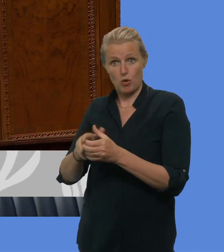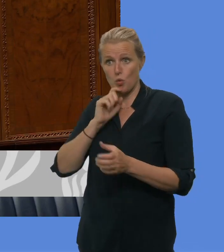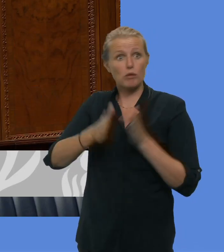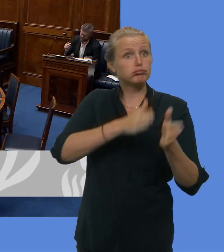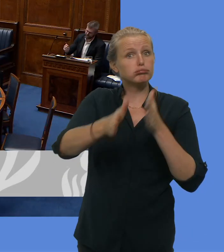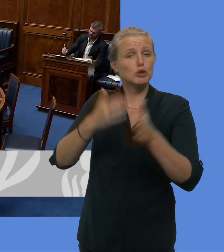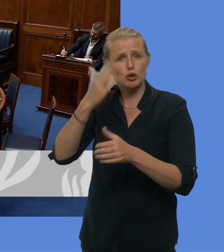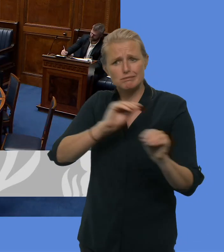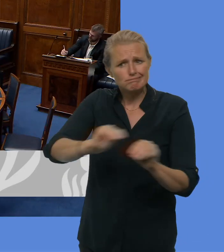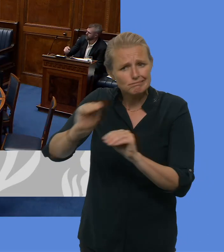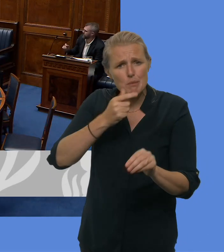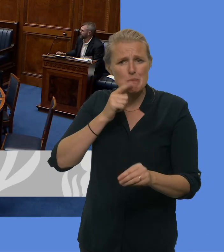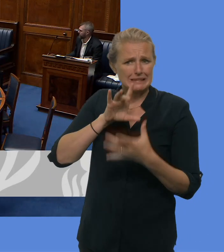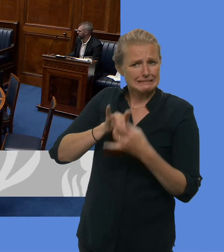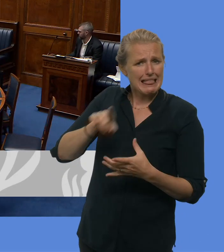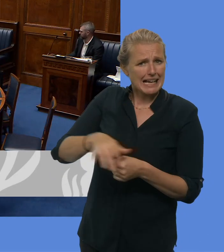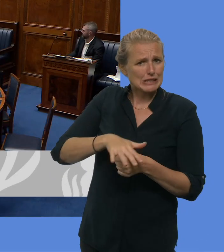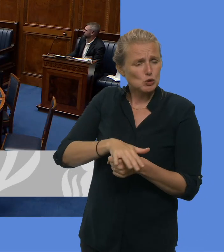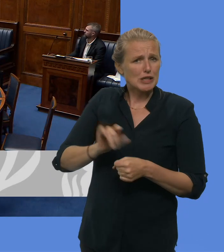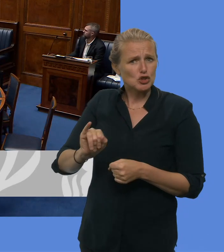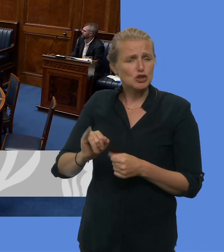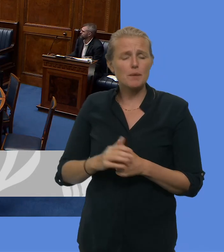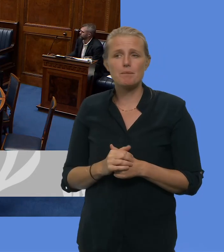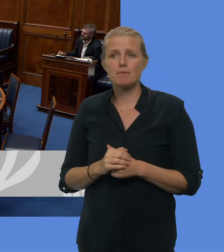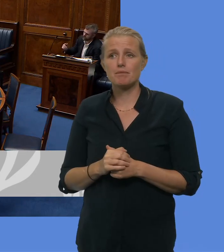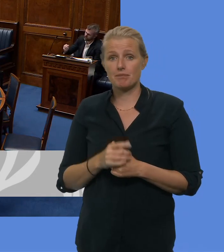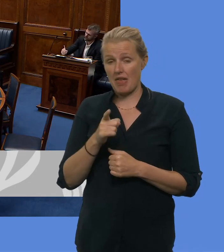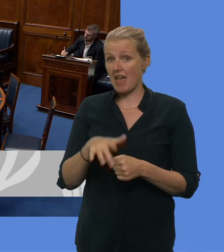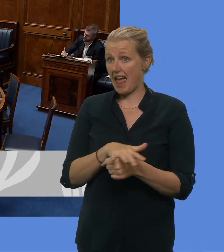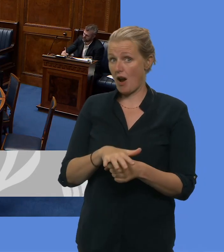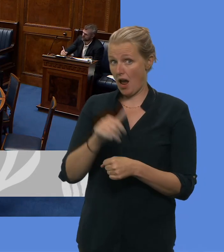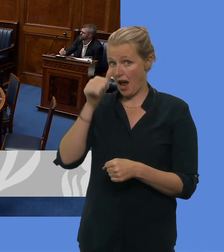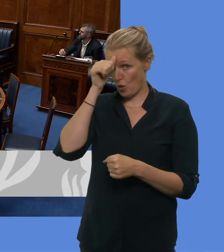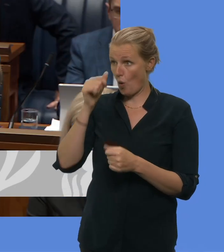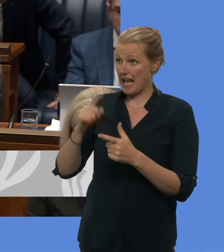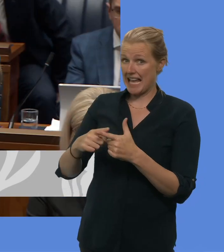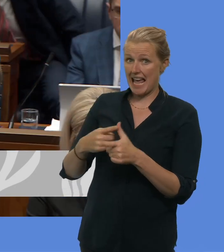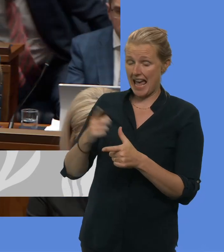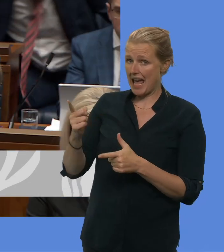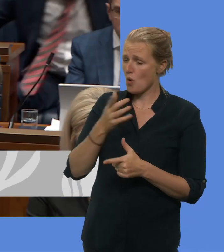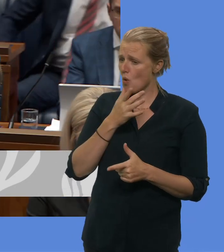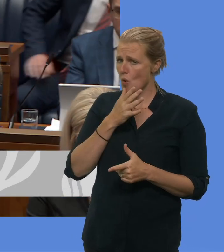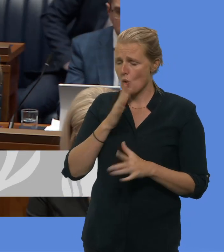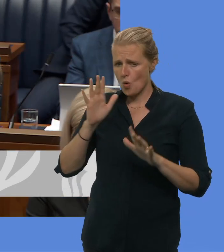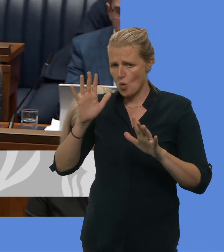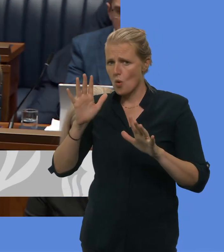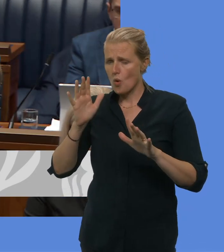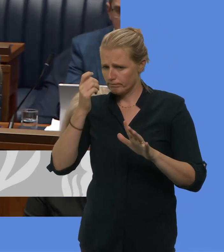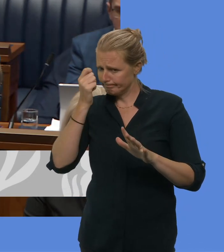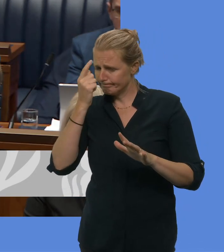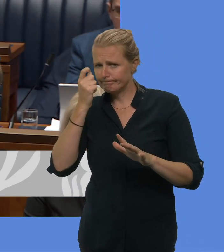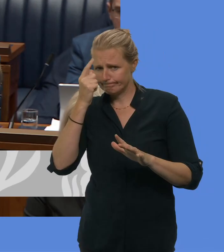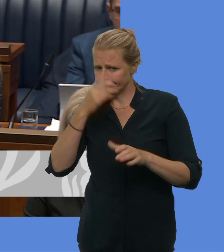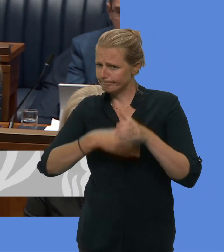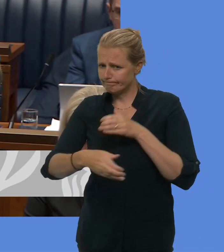you. Well, Mr. Speaker, it is an area that I know the Education Authority do take seriously, and I think I've outlined in